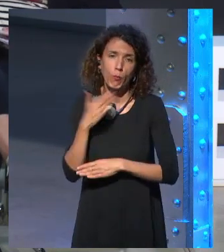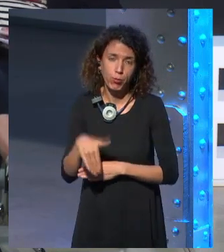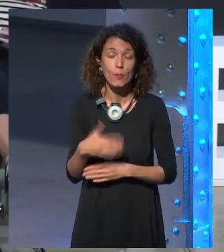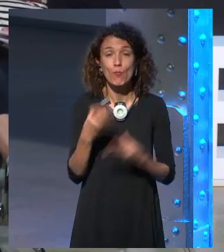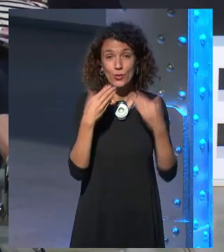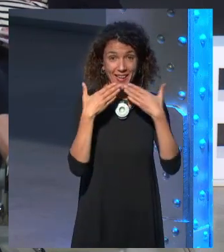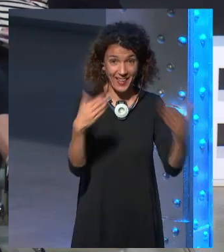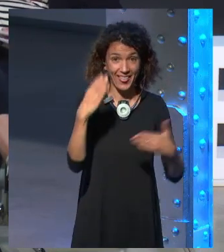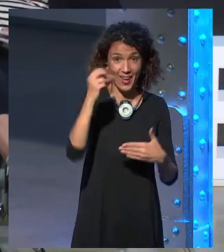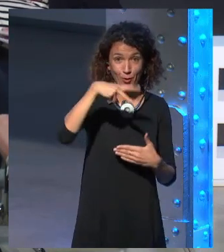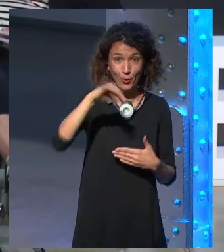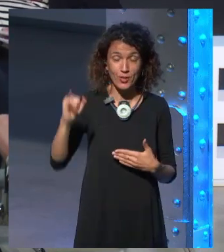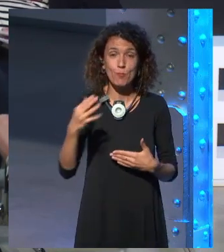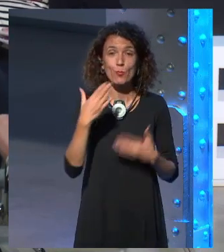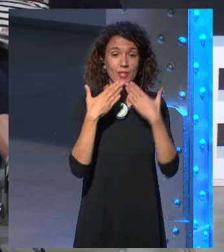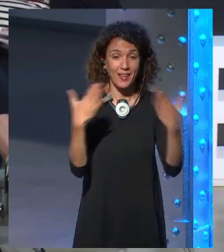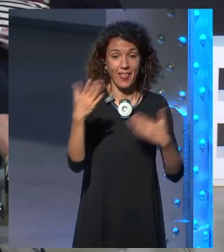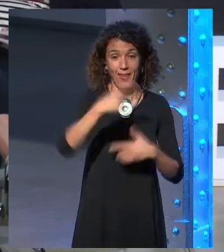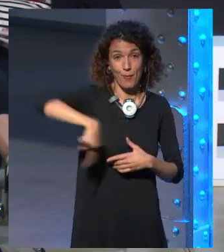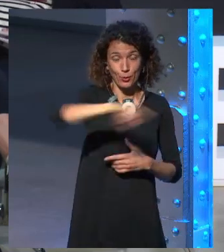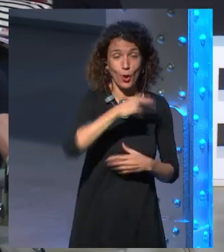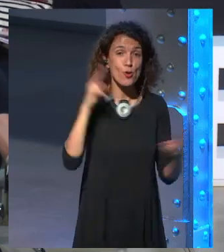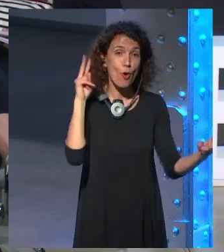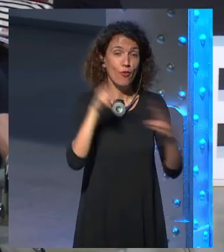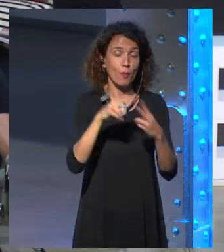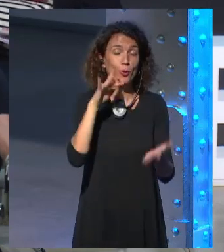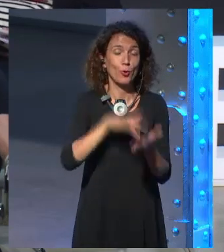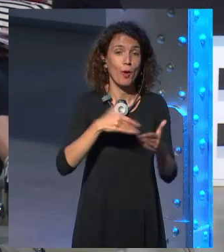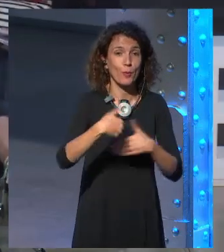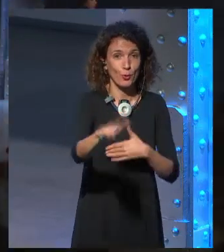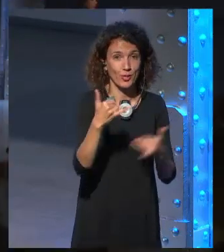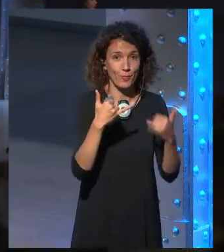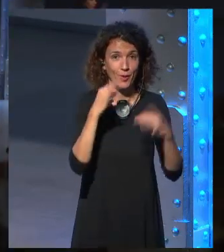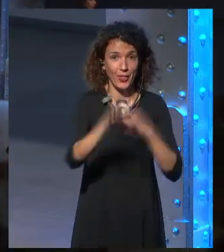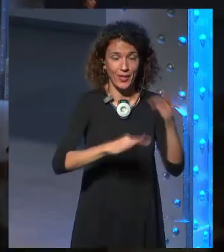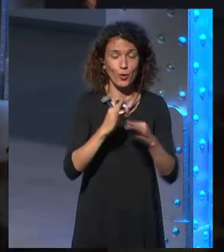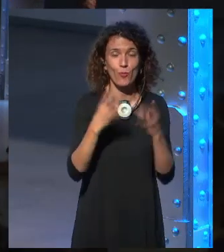Connie. Thank you, all the audience. And we'll see you on the next one. Thank you.